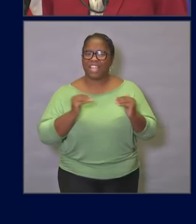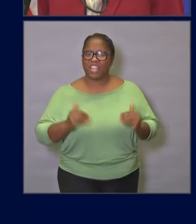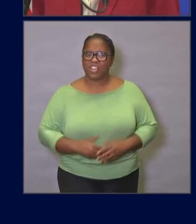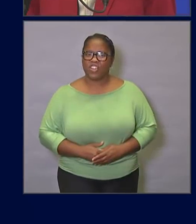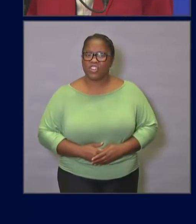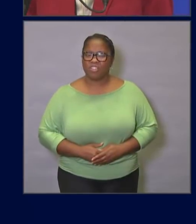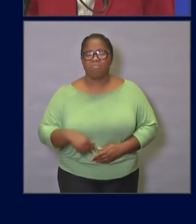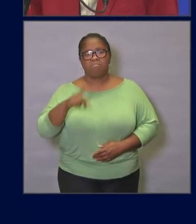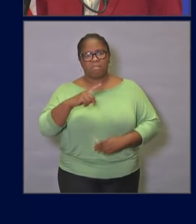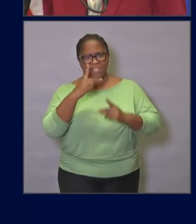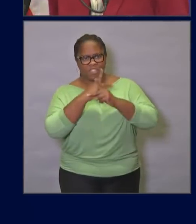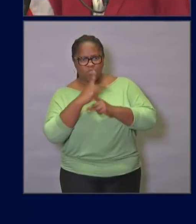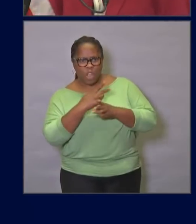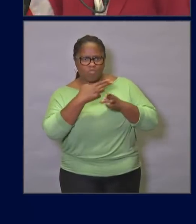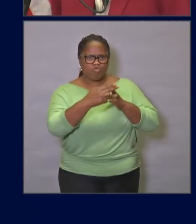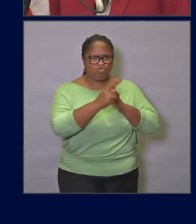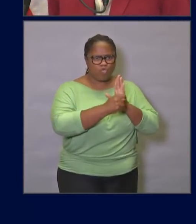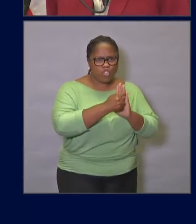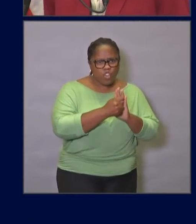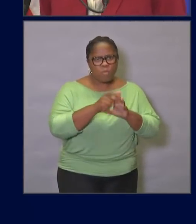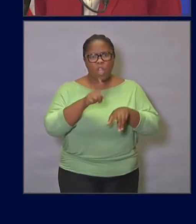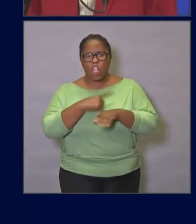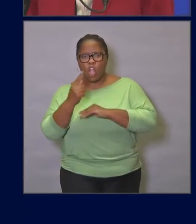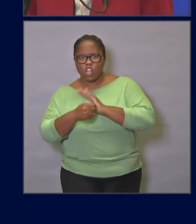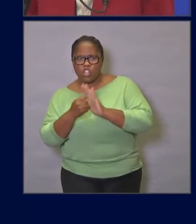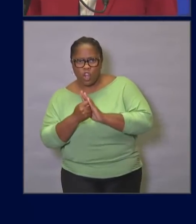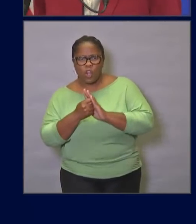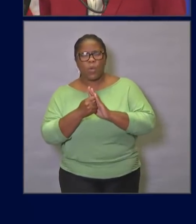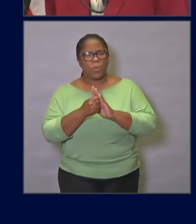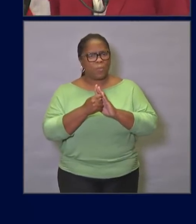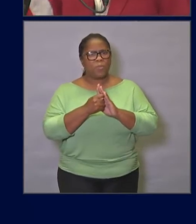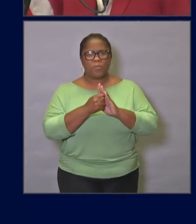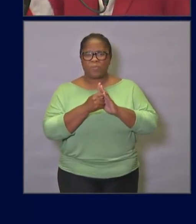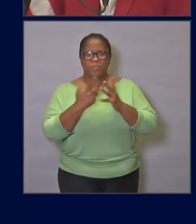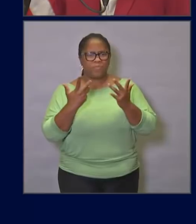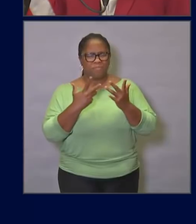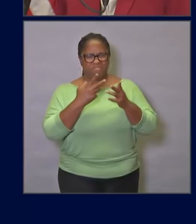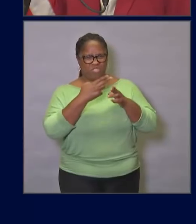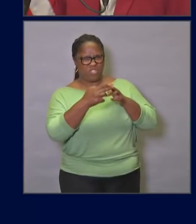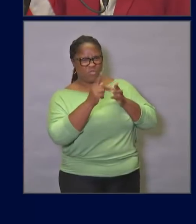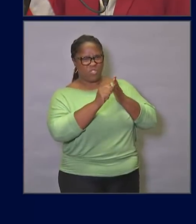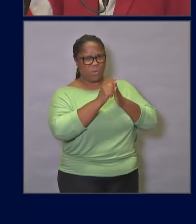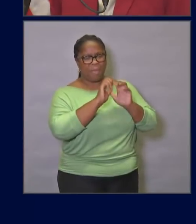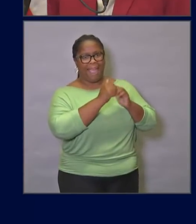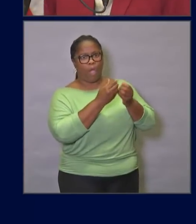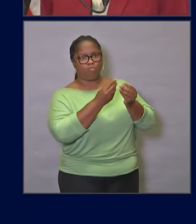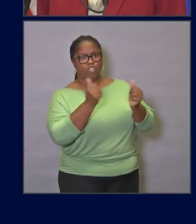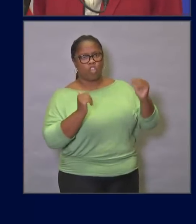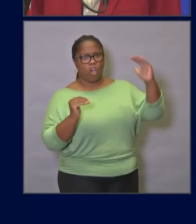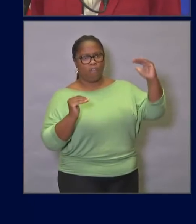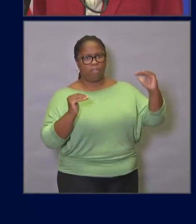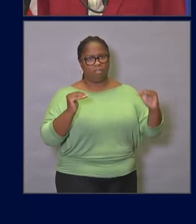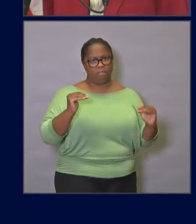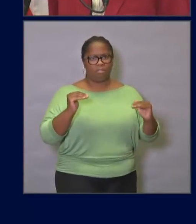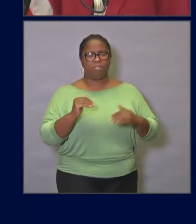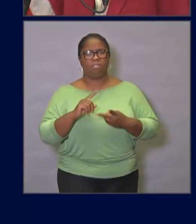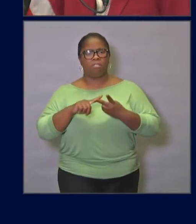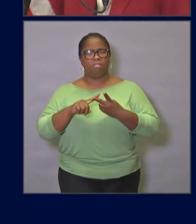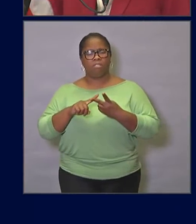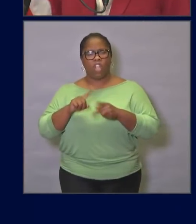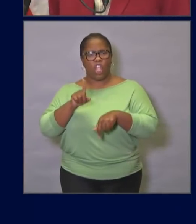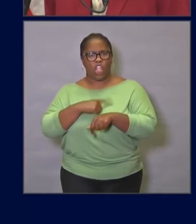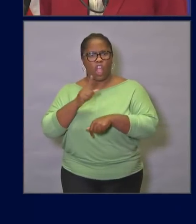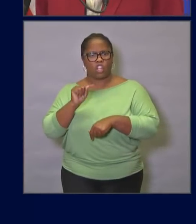short-term solutions and the long-term deep-rooted issues that are at the heart of this burden that our black and brown and our